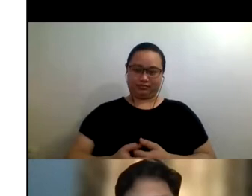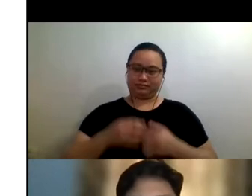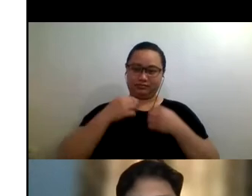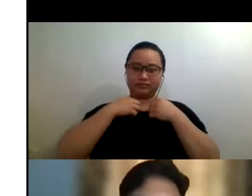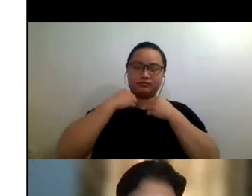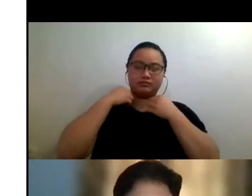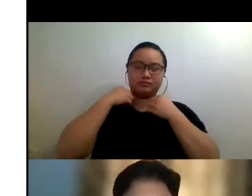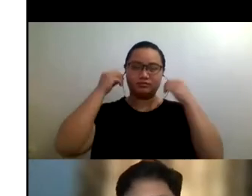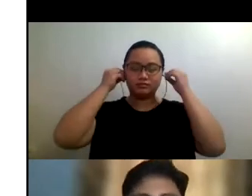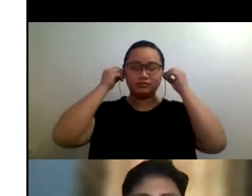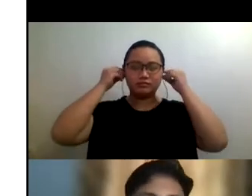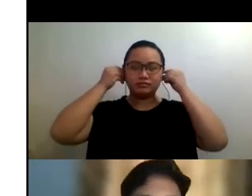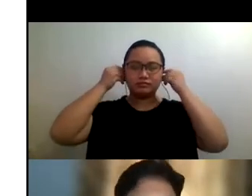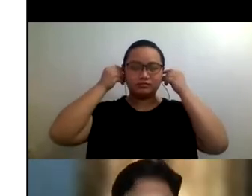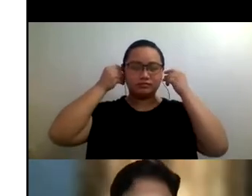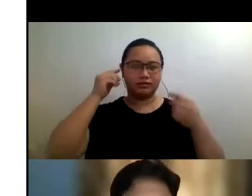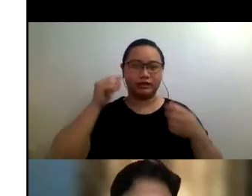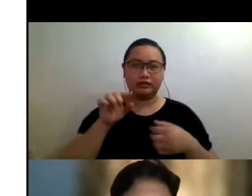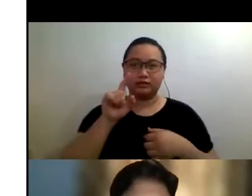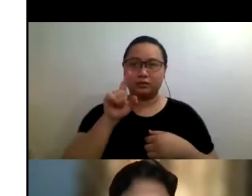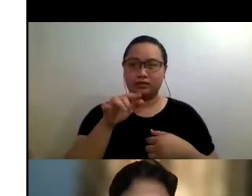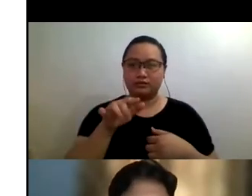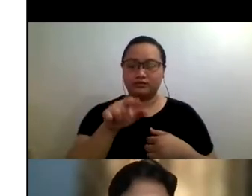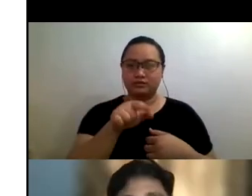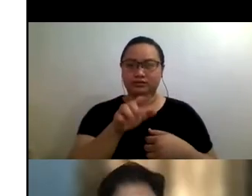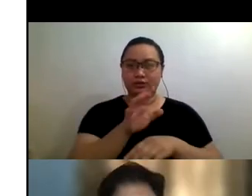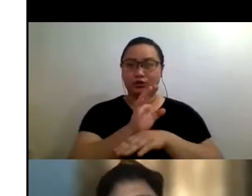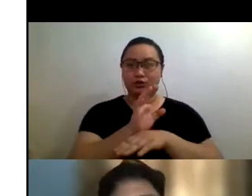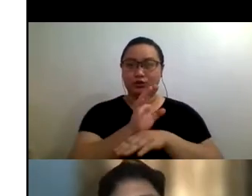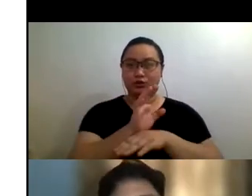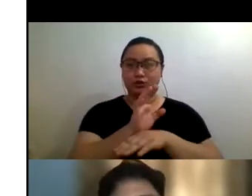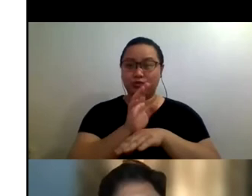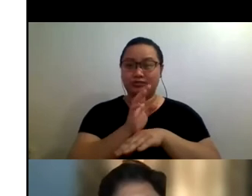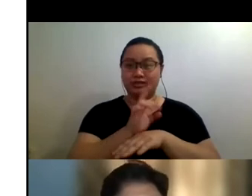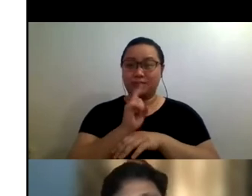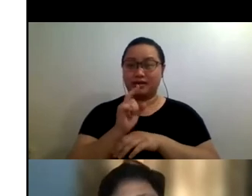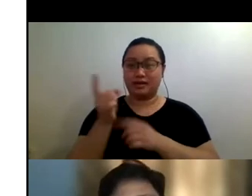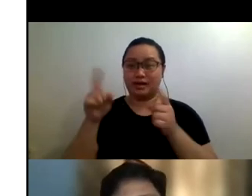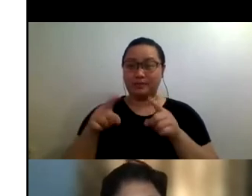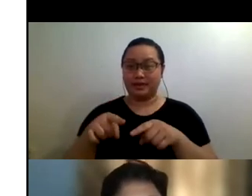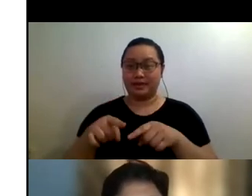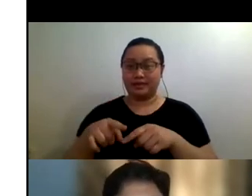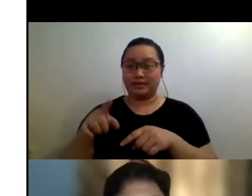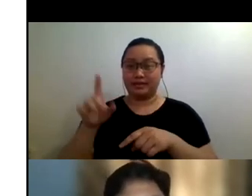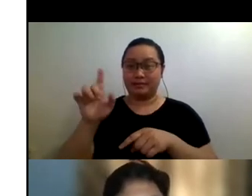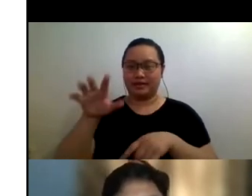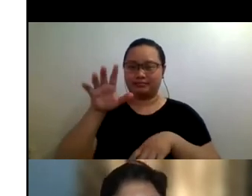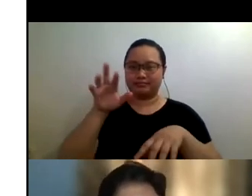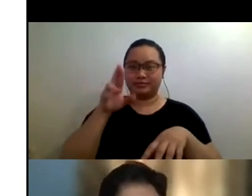there's a portion in the movie wherein nag-zoom in dun naman sa emotions ng mga parents,